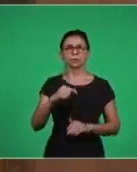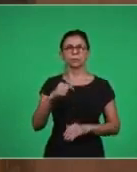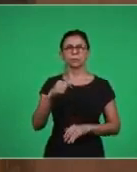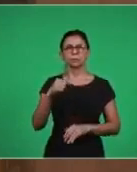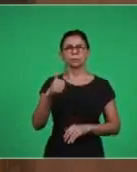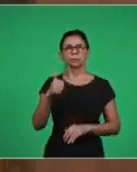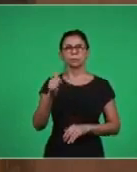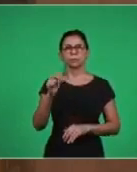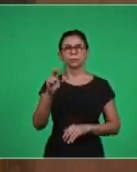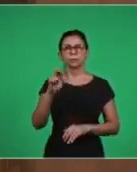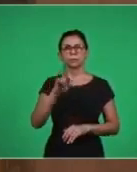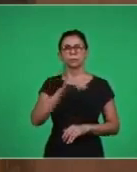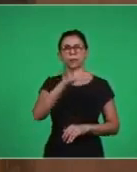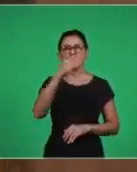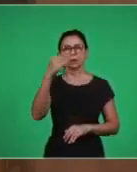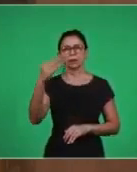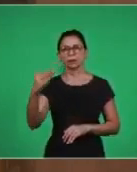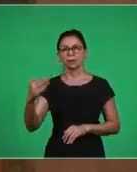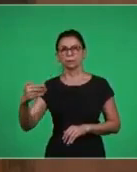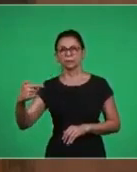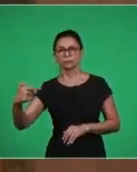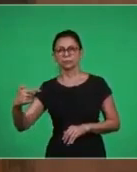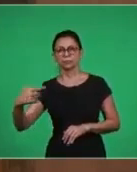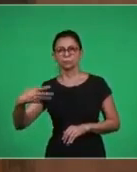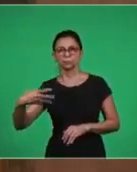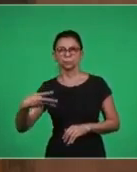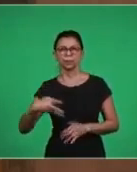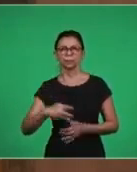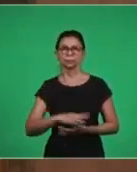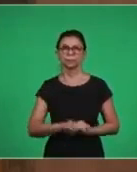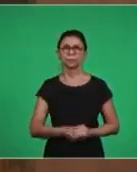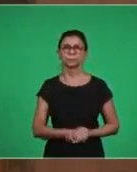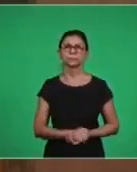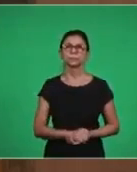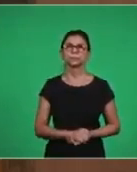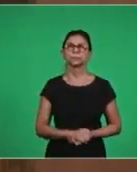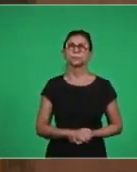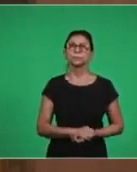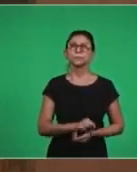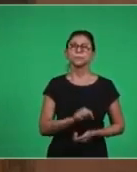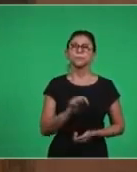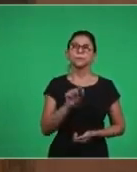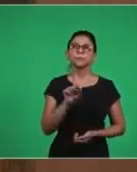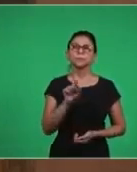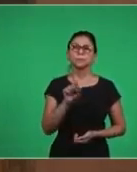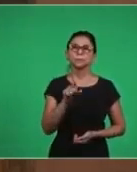from 15 to 24th. The brethren will open up a text.